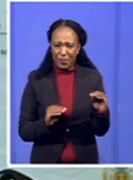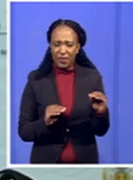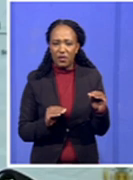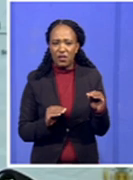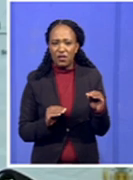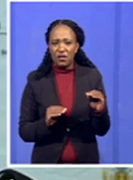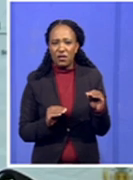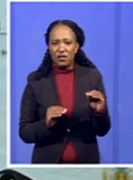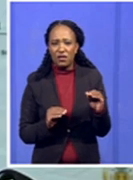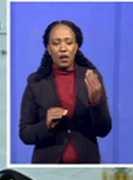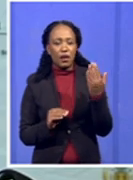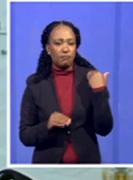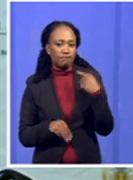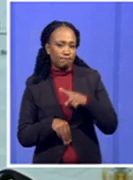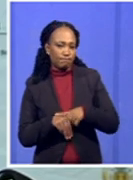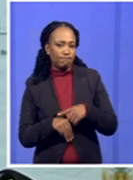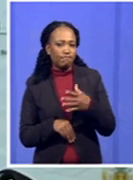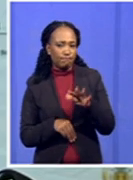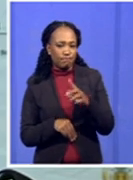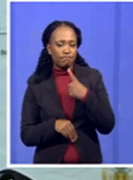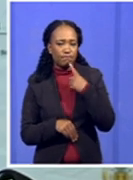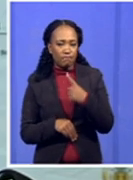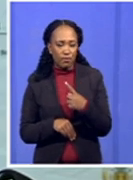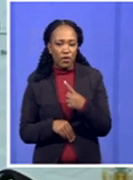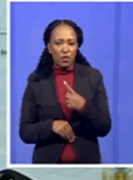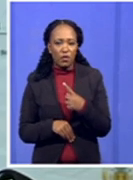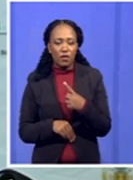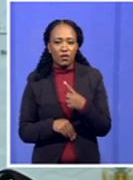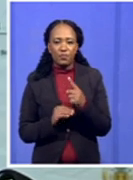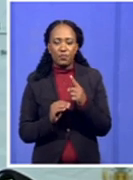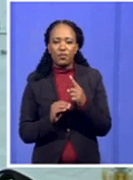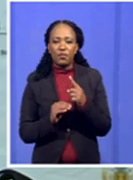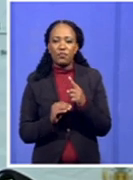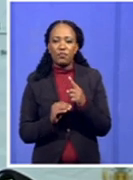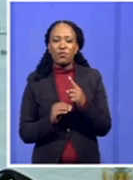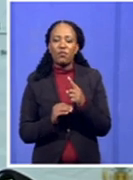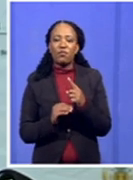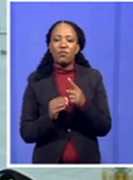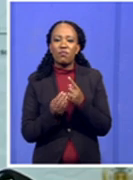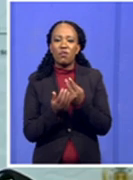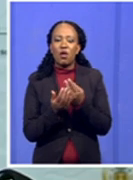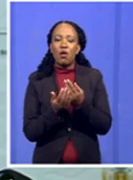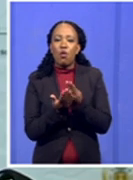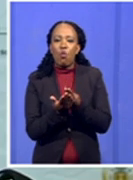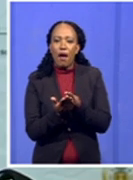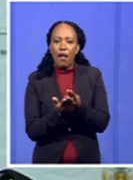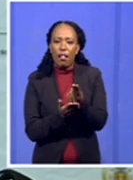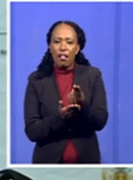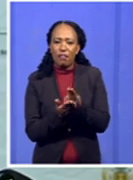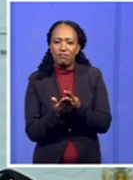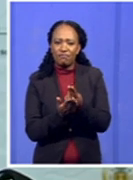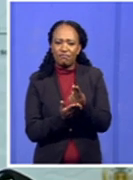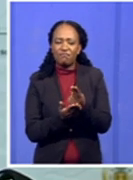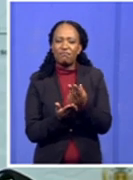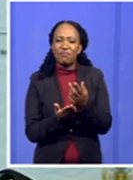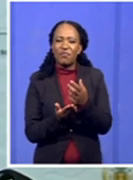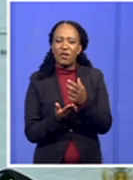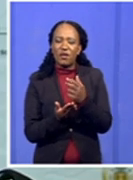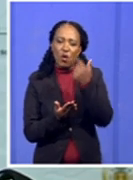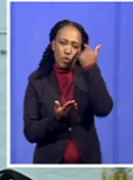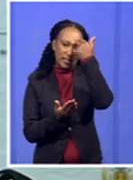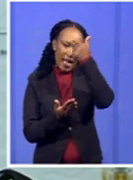we mentioned last time that the CT scan which was available was vandalized.